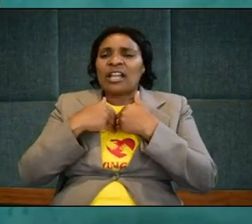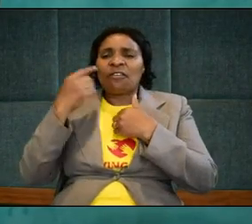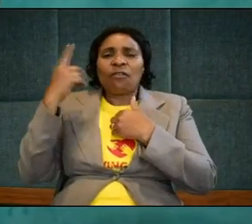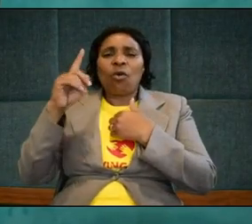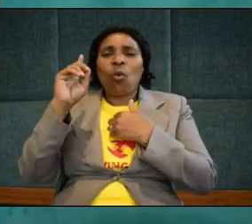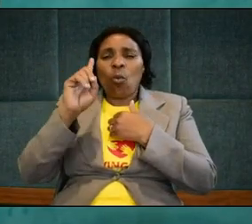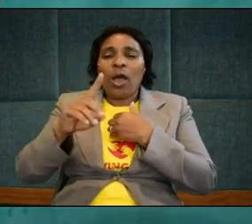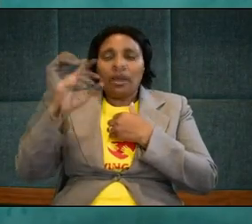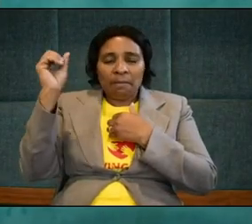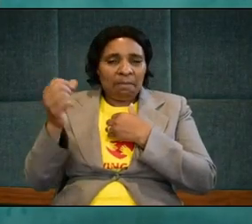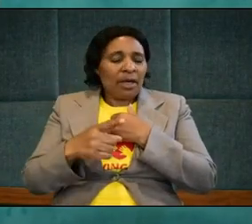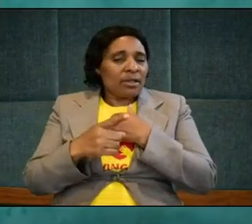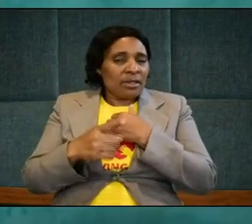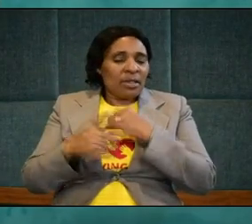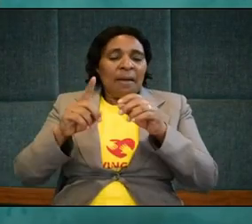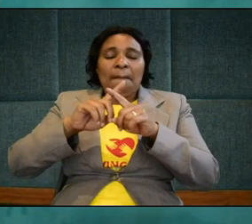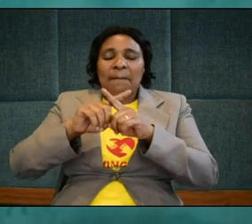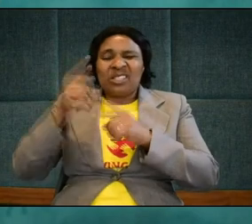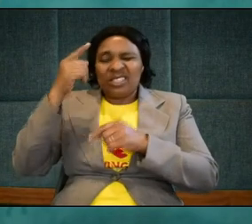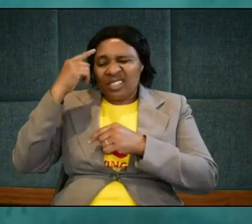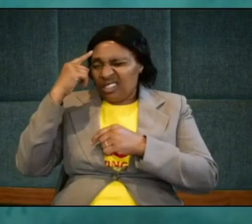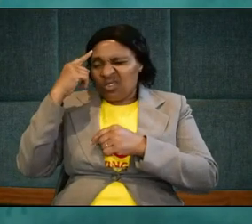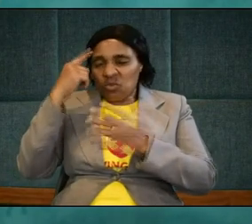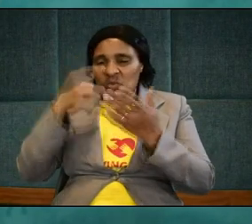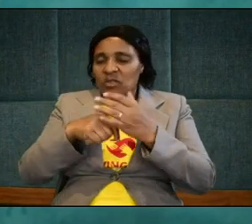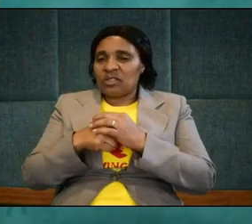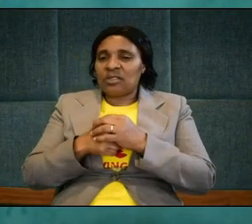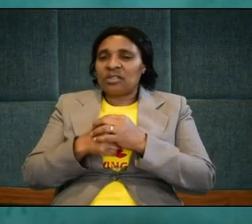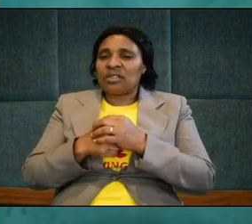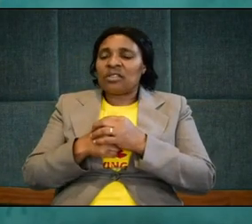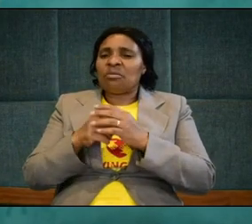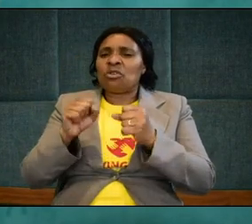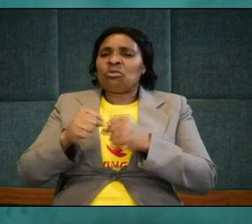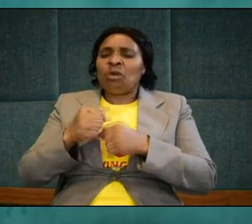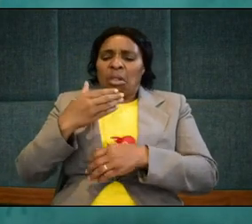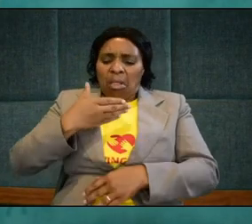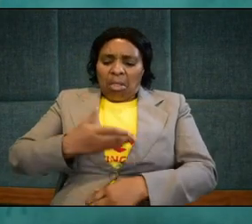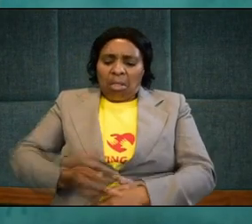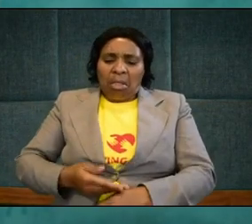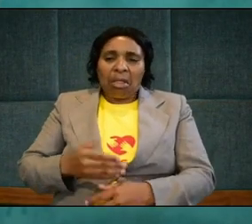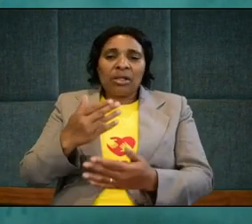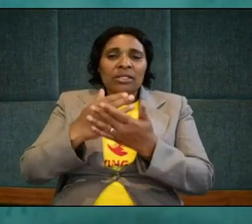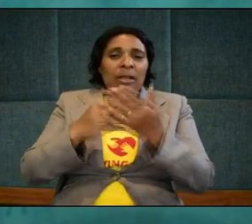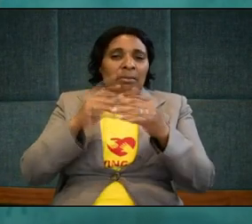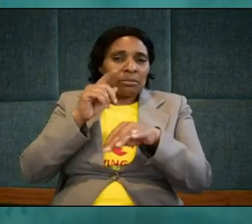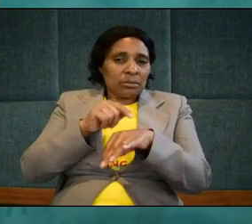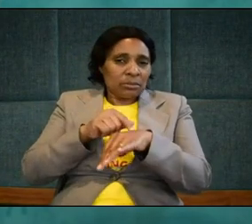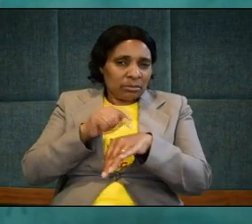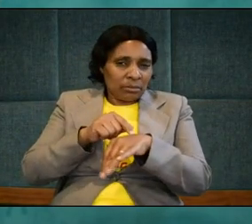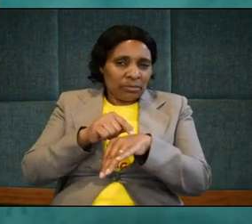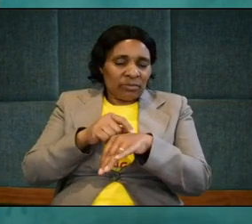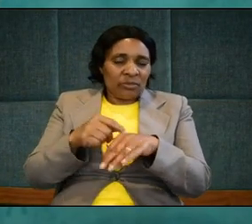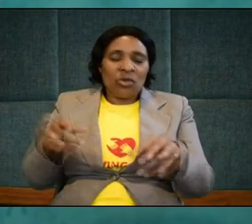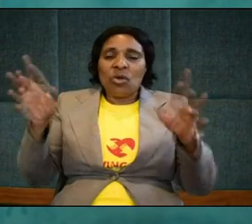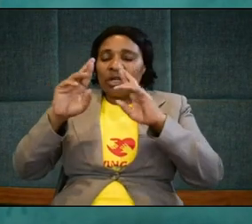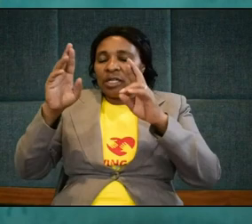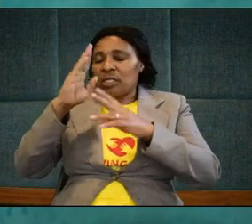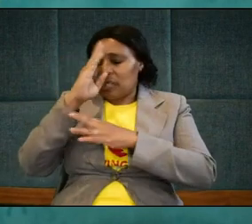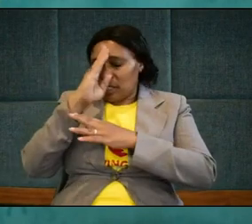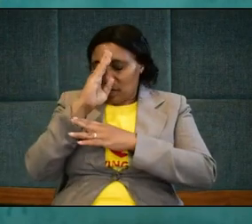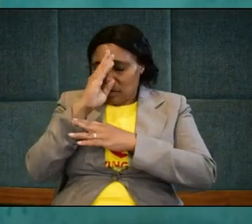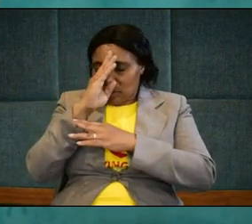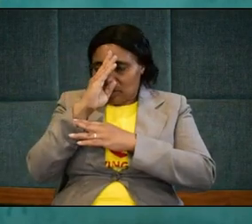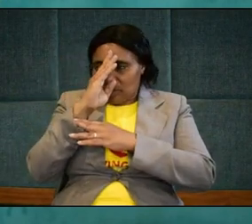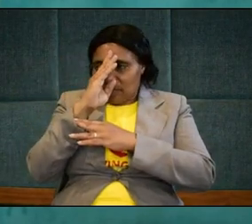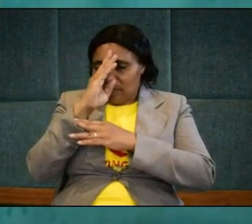month. But just to think that they were going to starve at some point, they were already doubting.